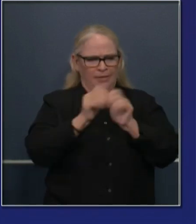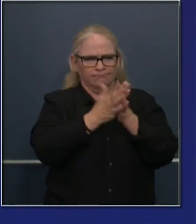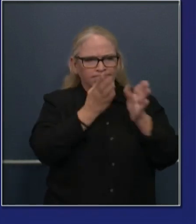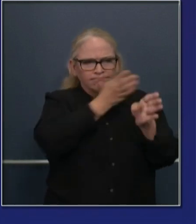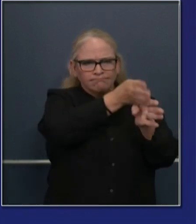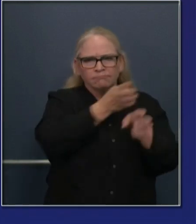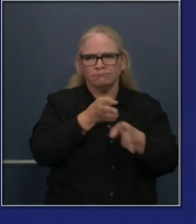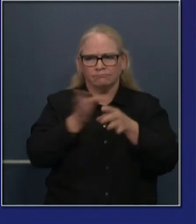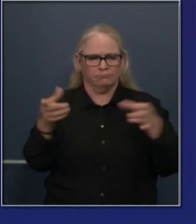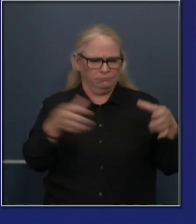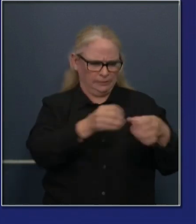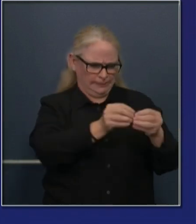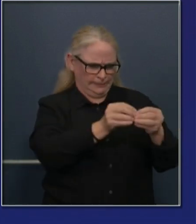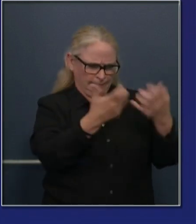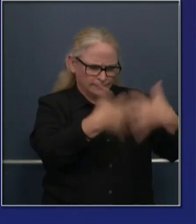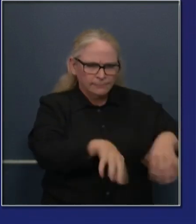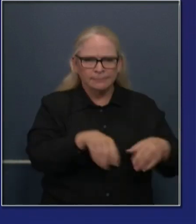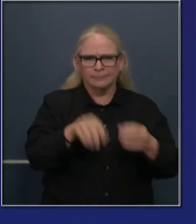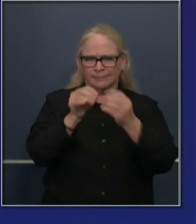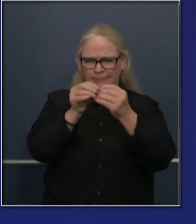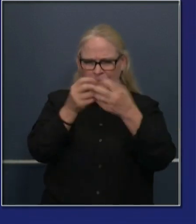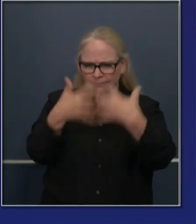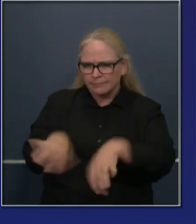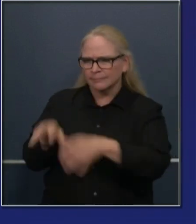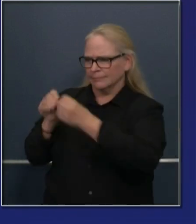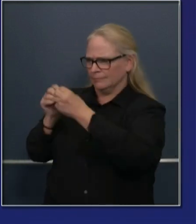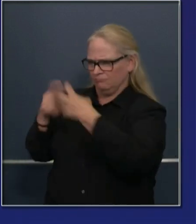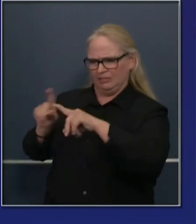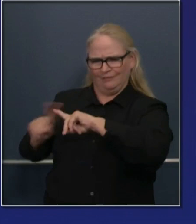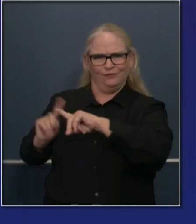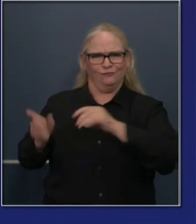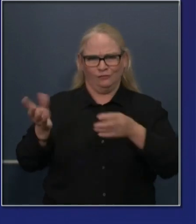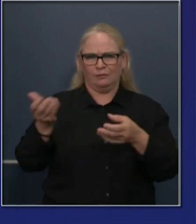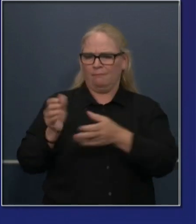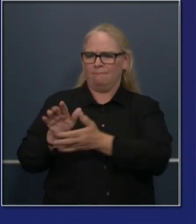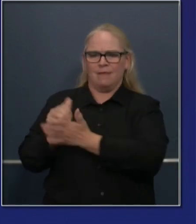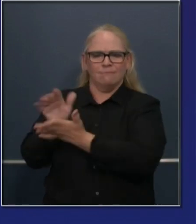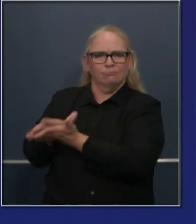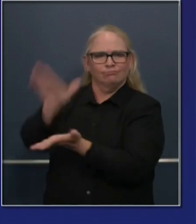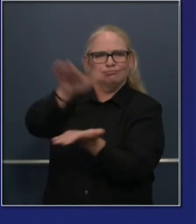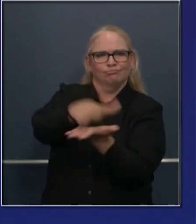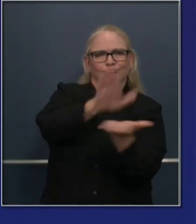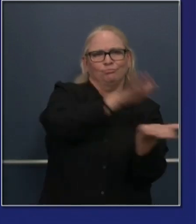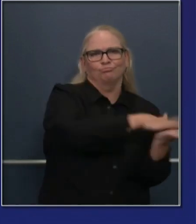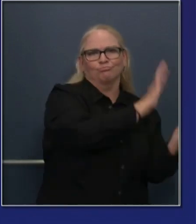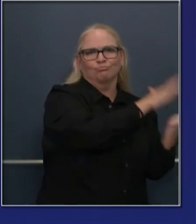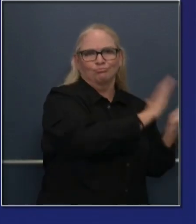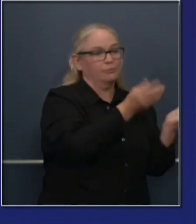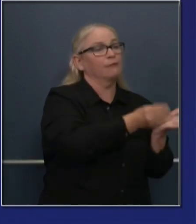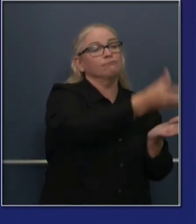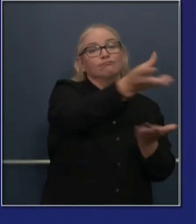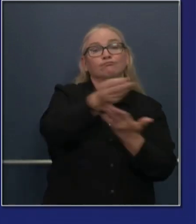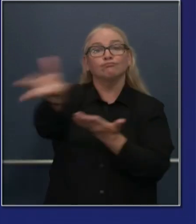they also made a point, which I agreed with, and now we're socializing with you, that we can do more to simplify